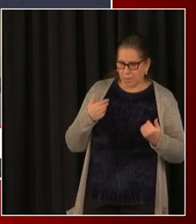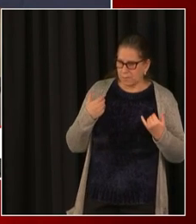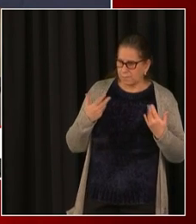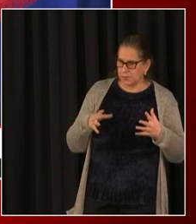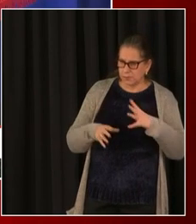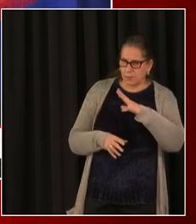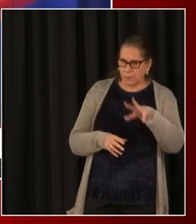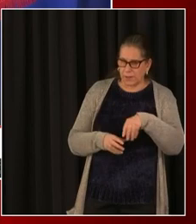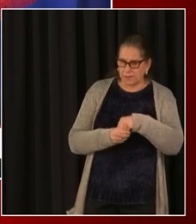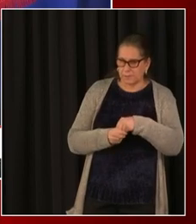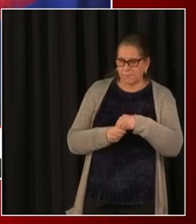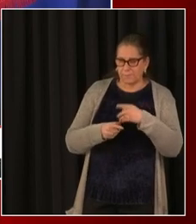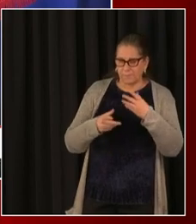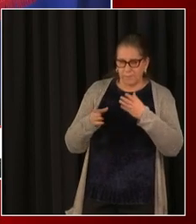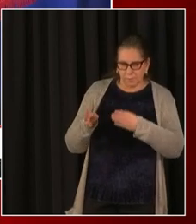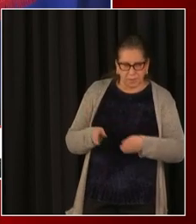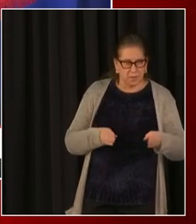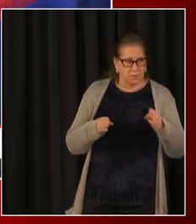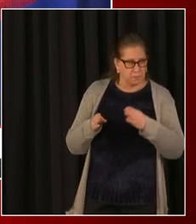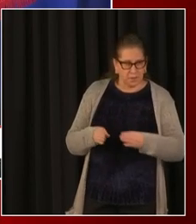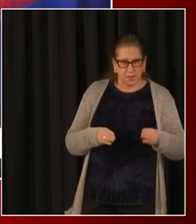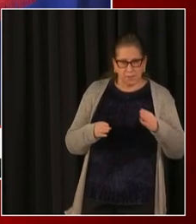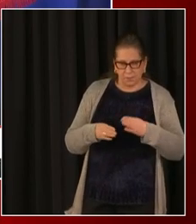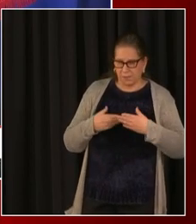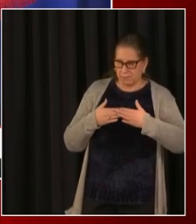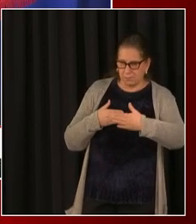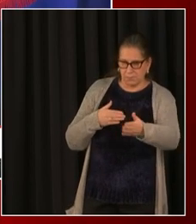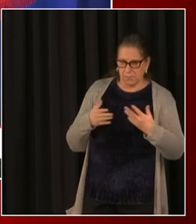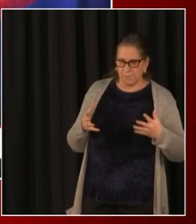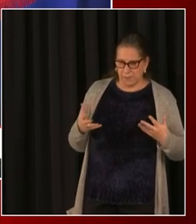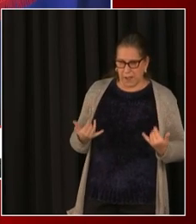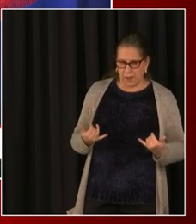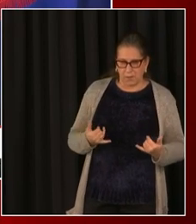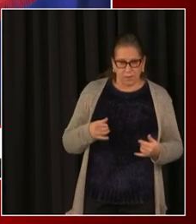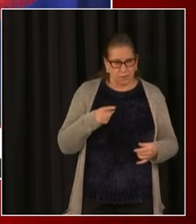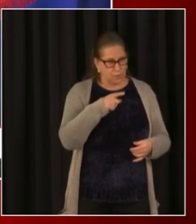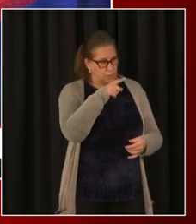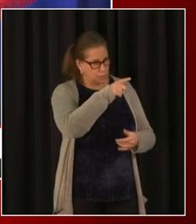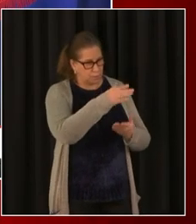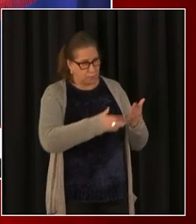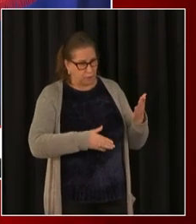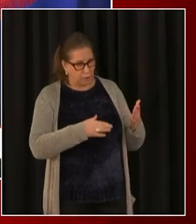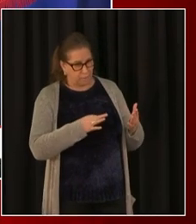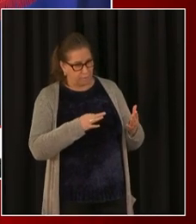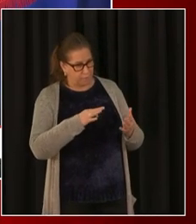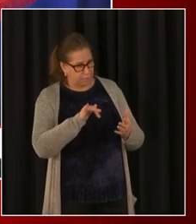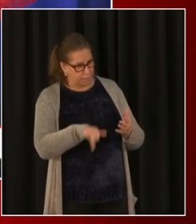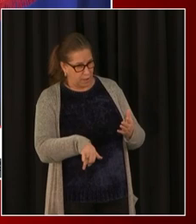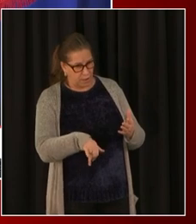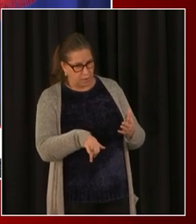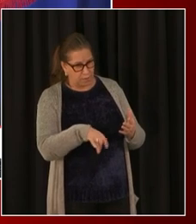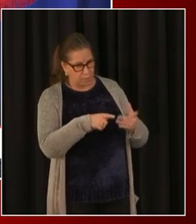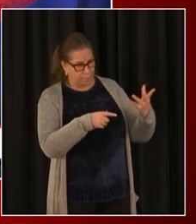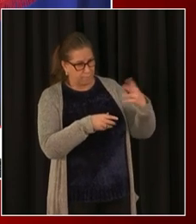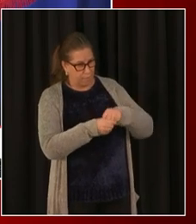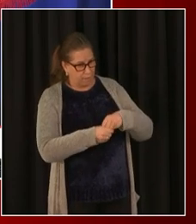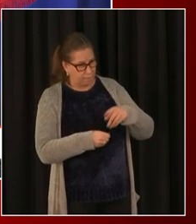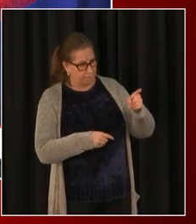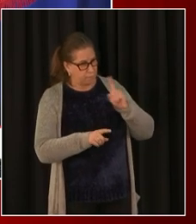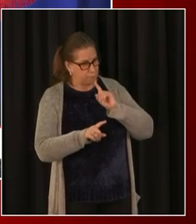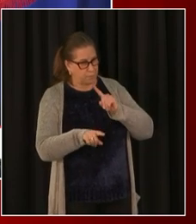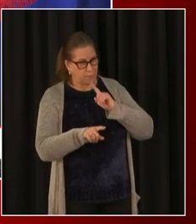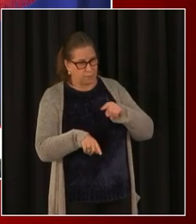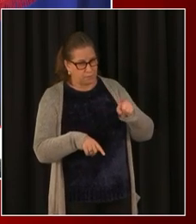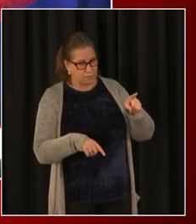that we'll learn even more. But you all were a part of that call, and today there's reporting that